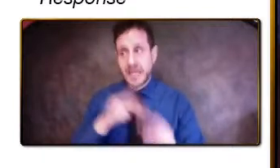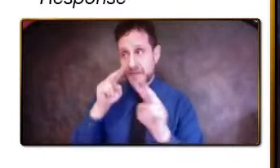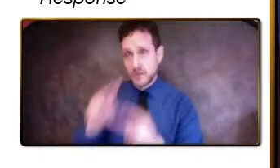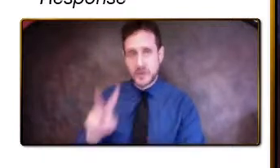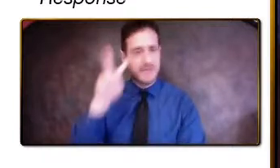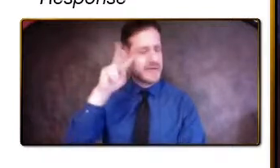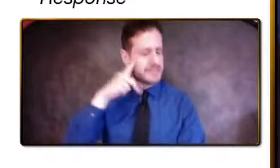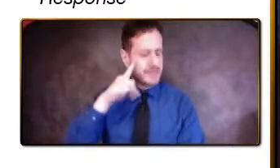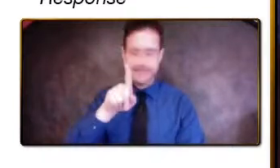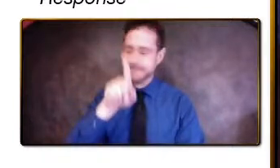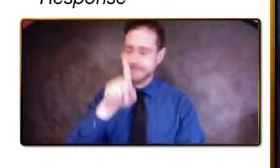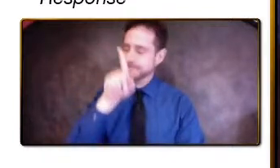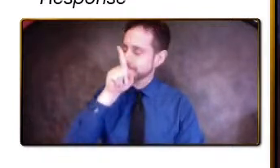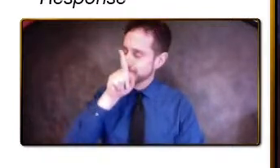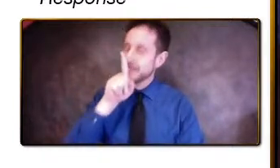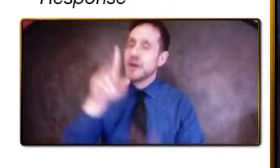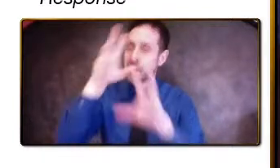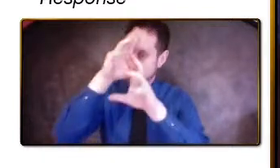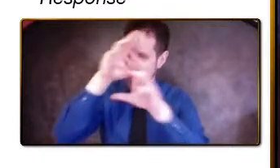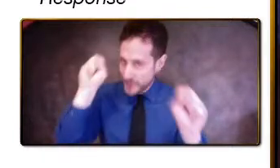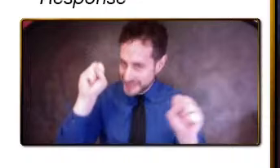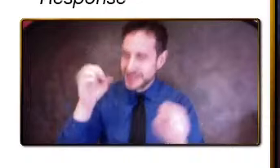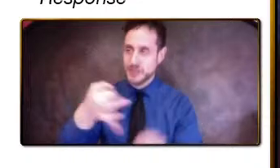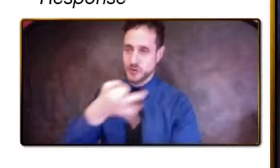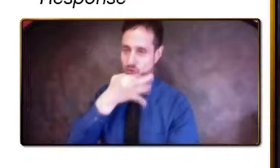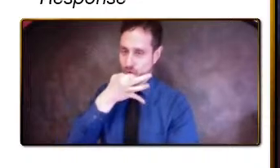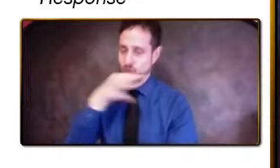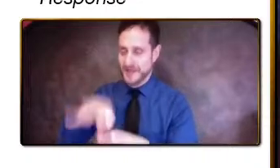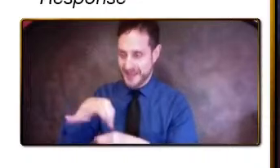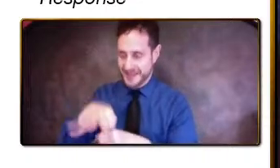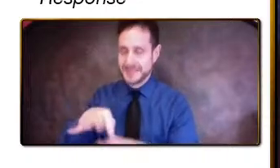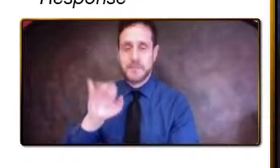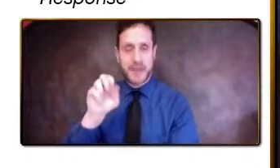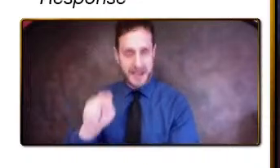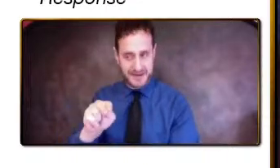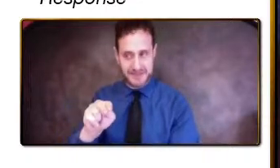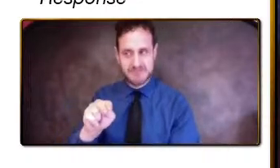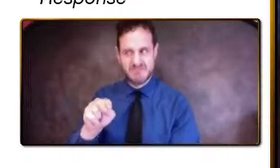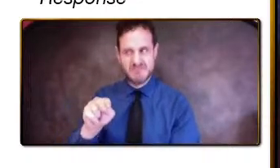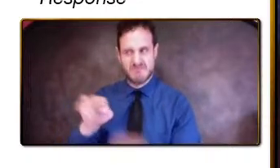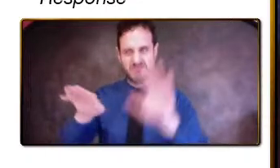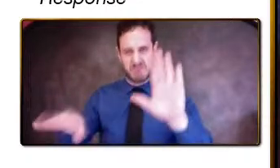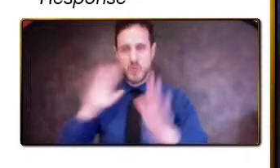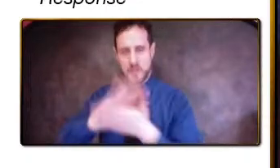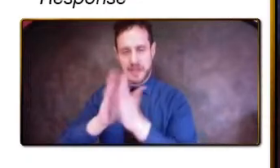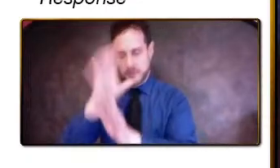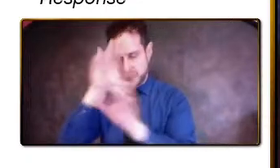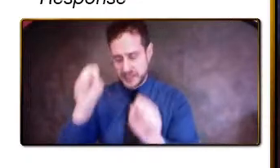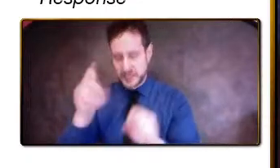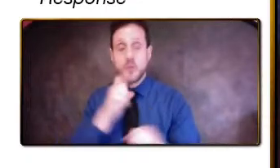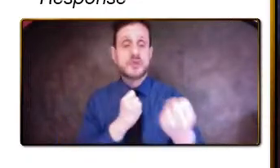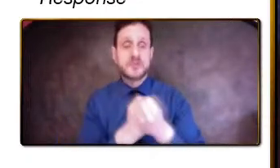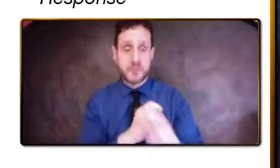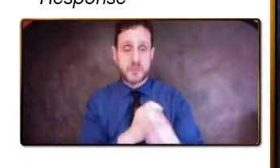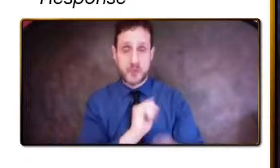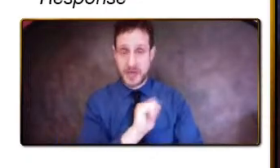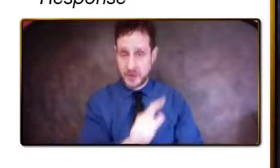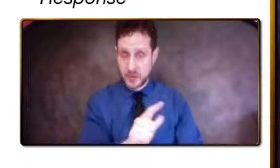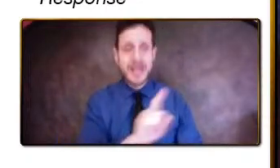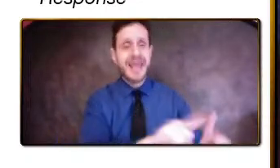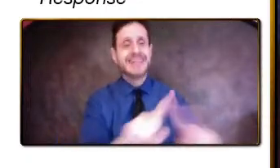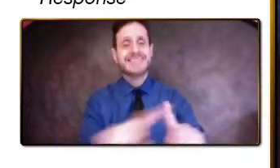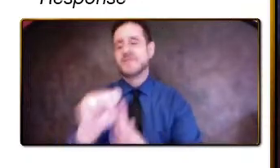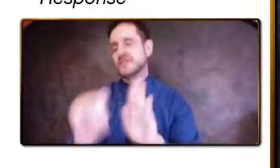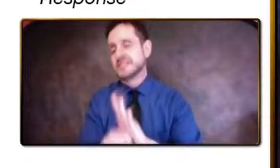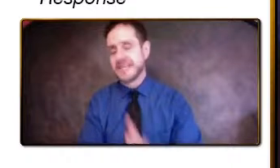President-elect Biden has proposed, it would support not just Illinois, but states across the nation, and they're